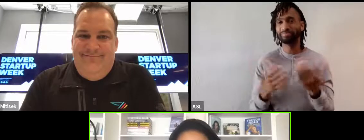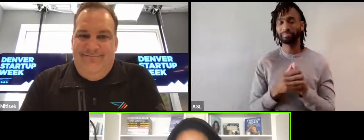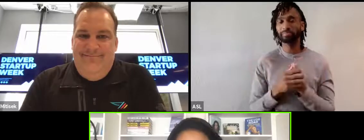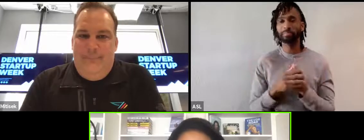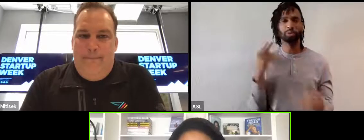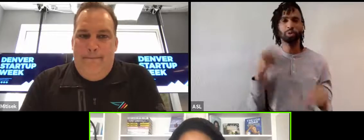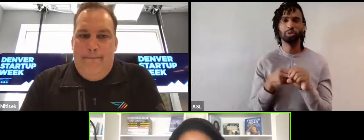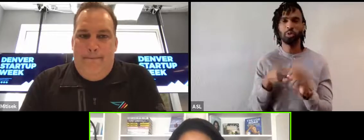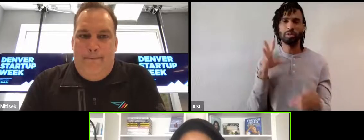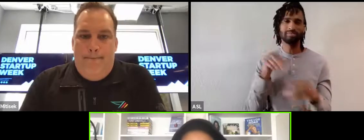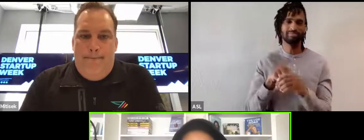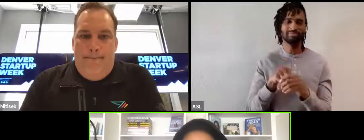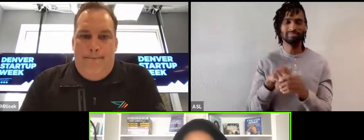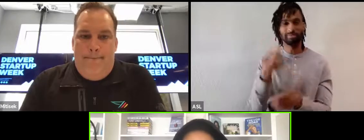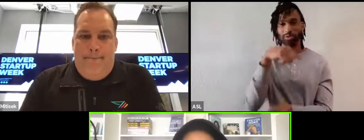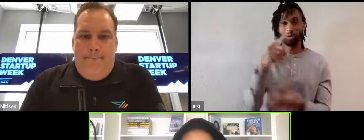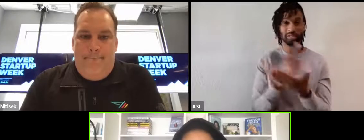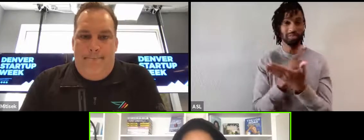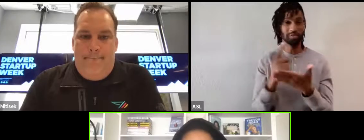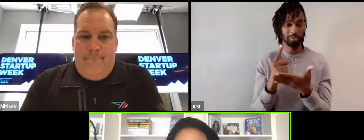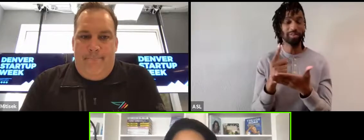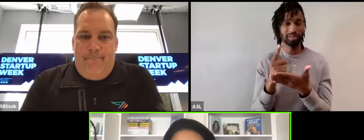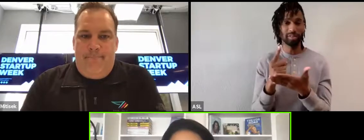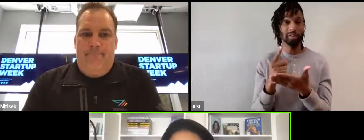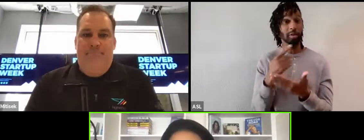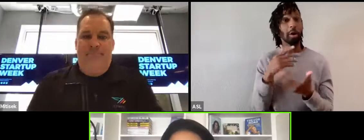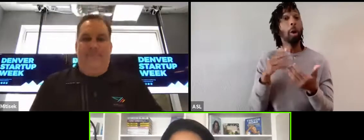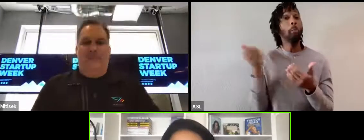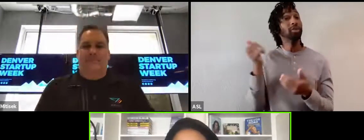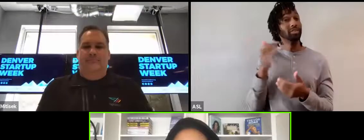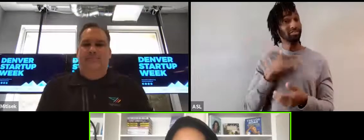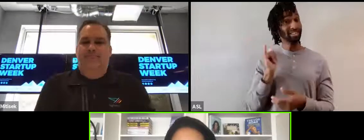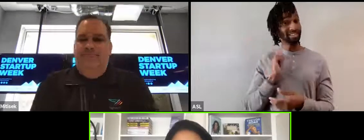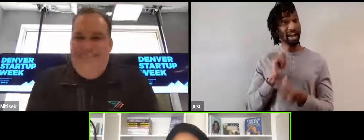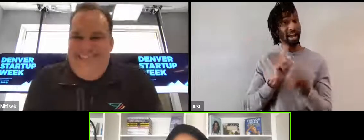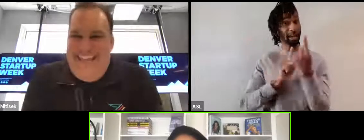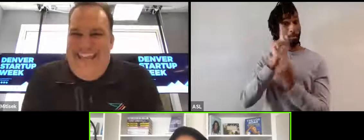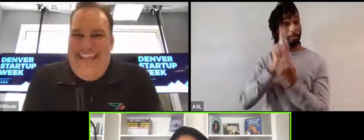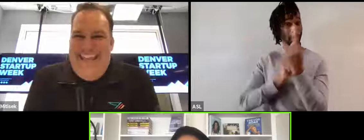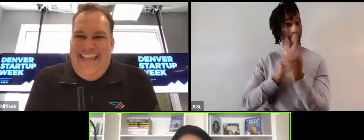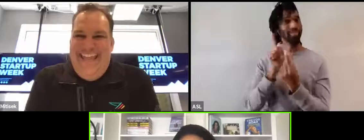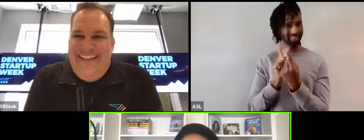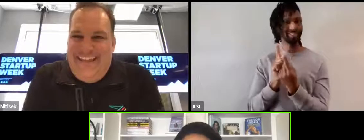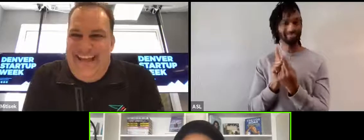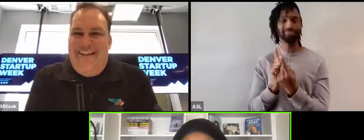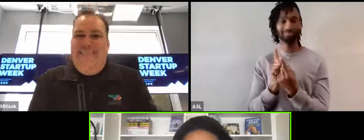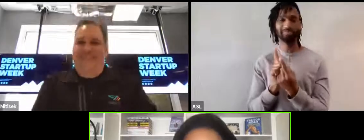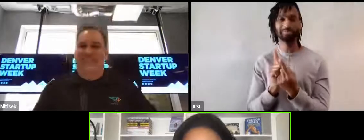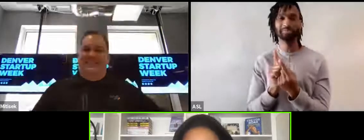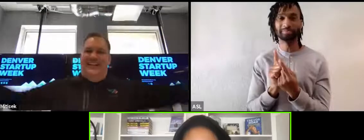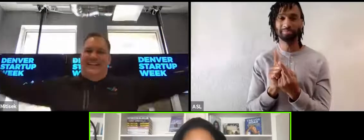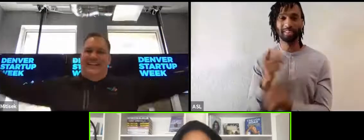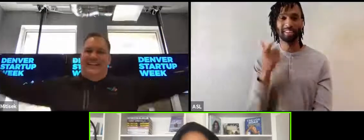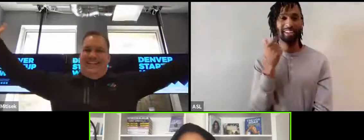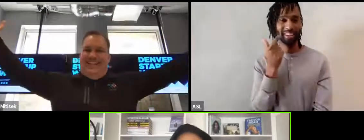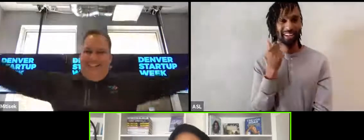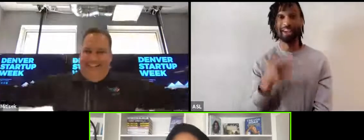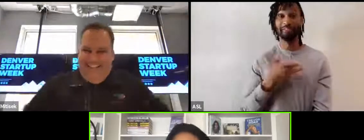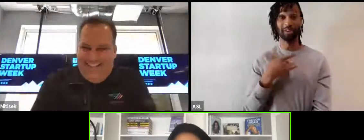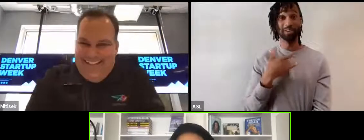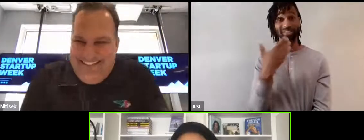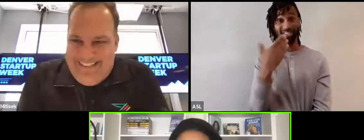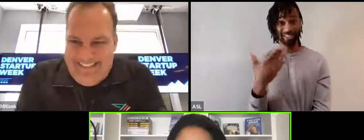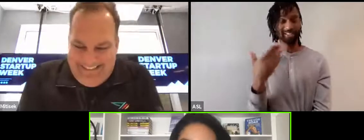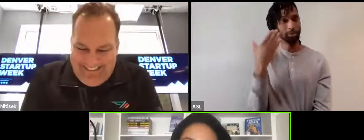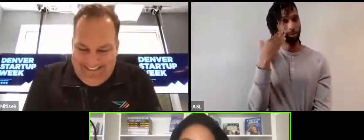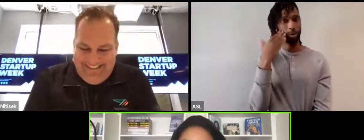joining you all this week. It almost feels like in person. You know, again, it's been 6+ months